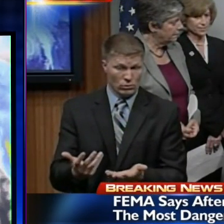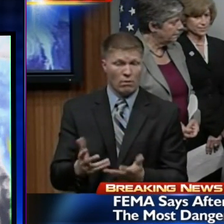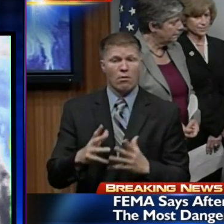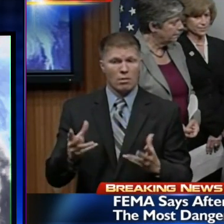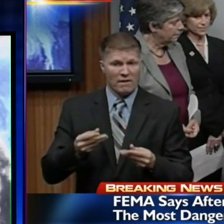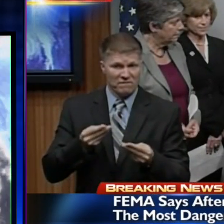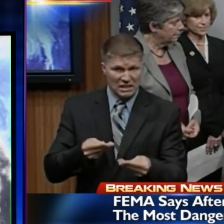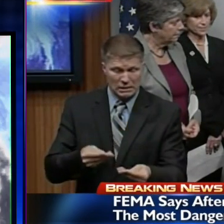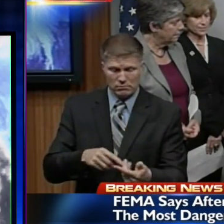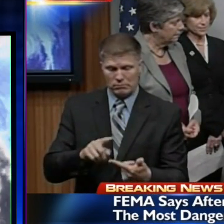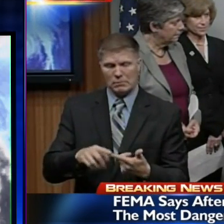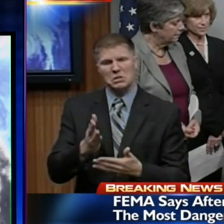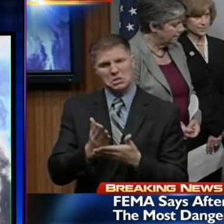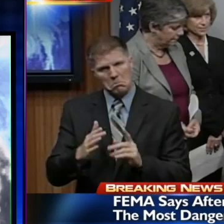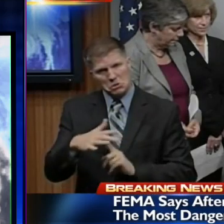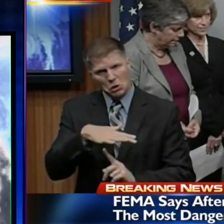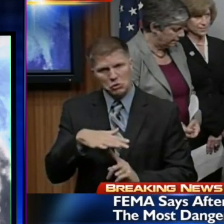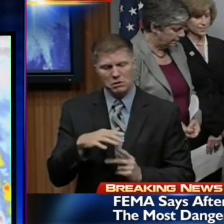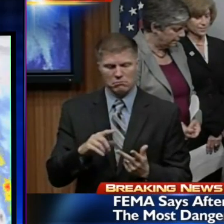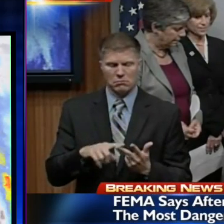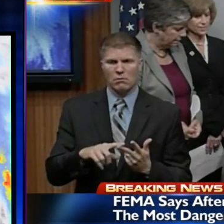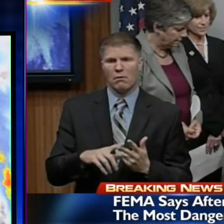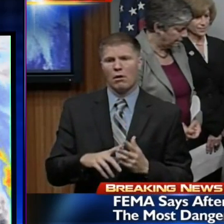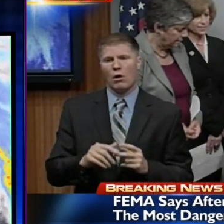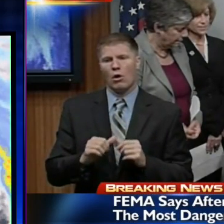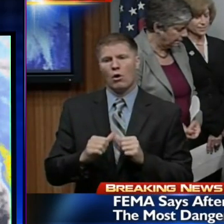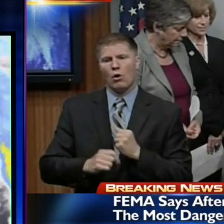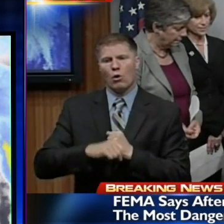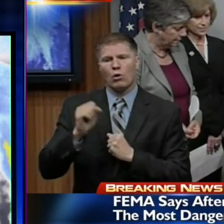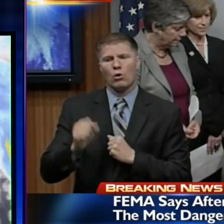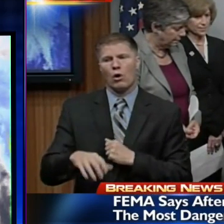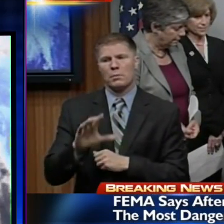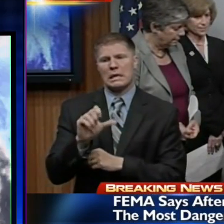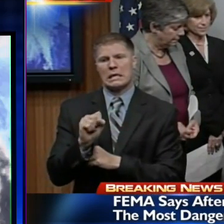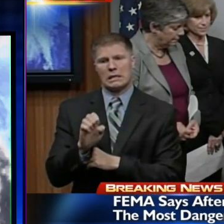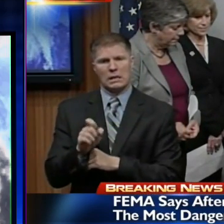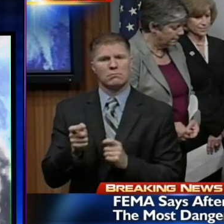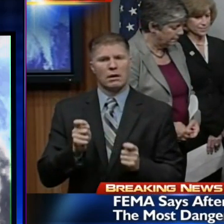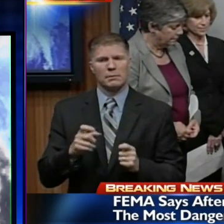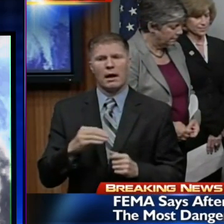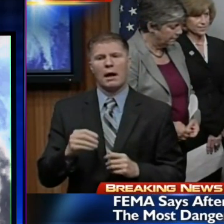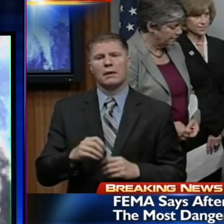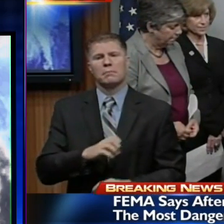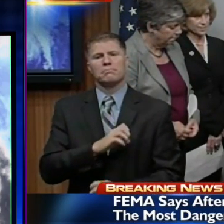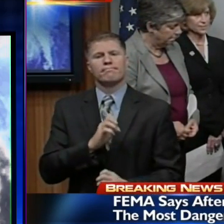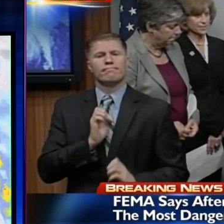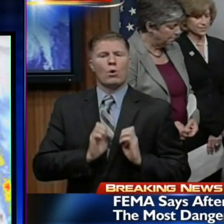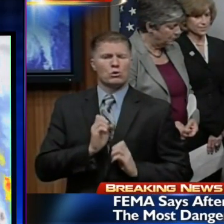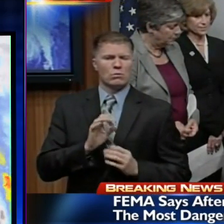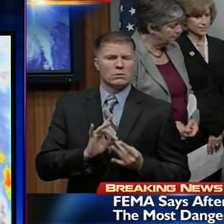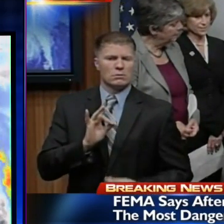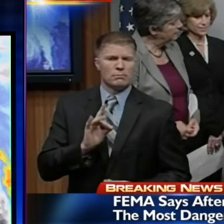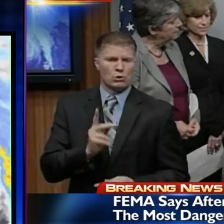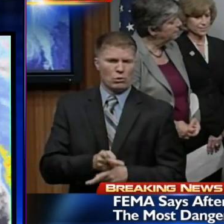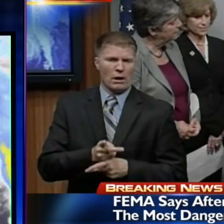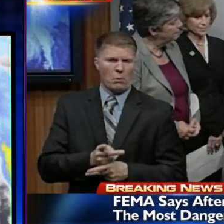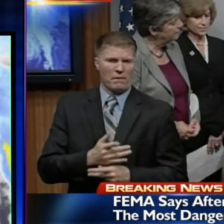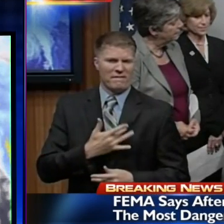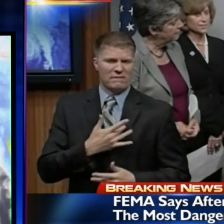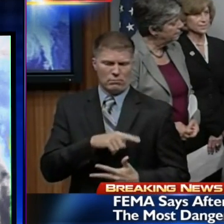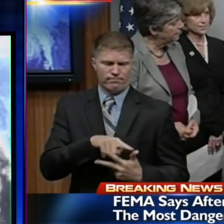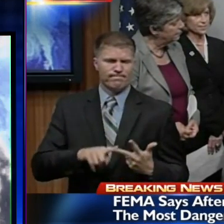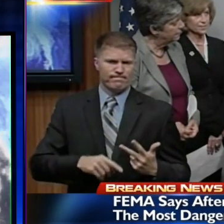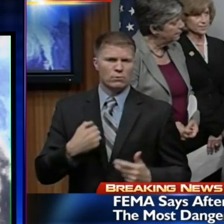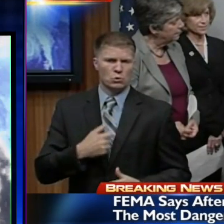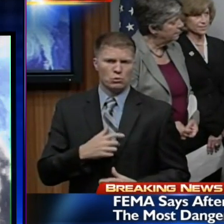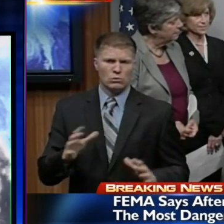some sheltering, long-term case management, and emotional and spiritual care. Those are the things that we feel that we do